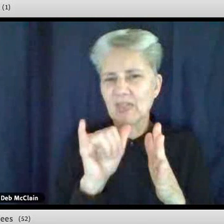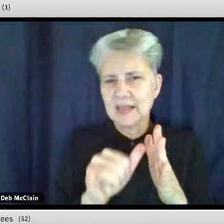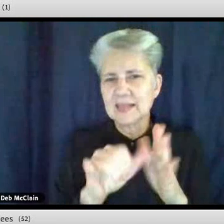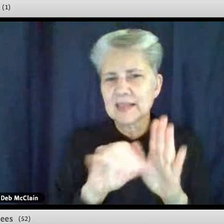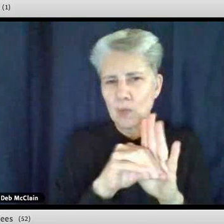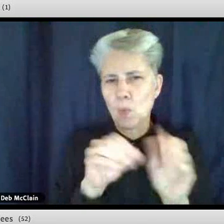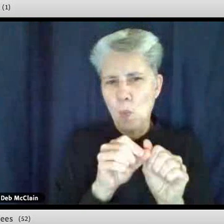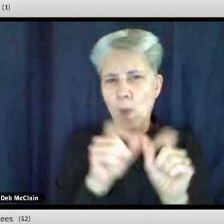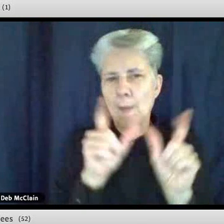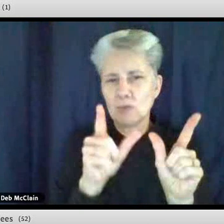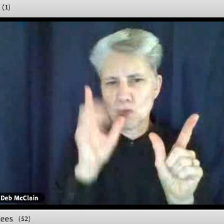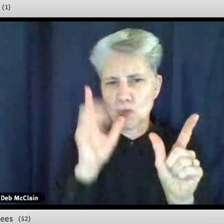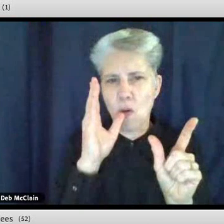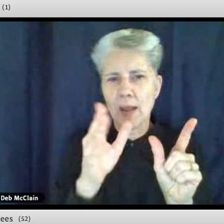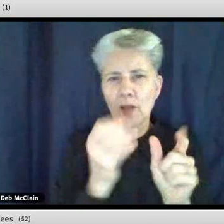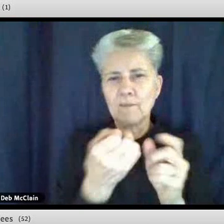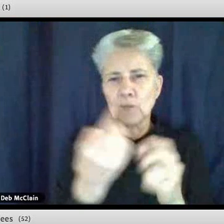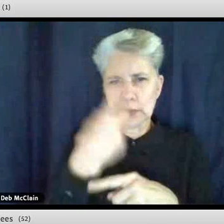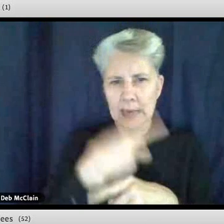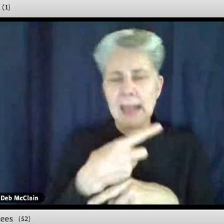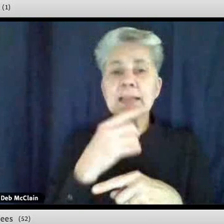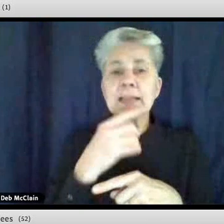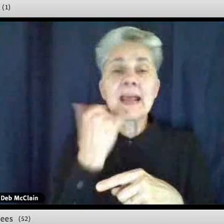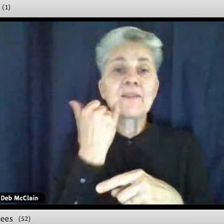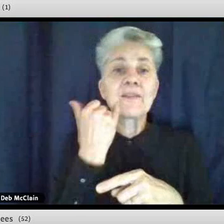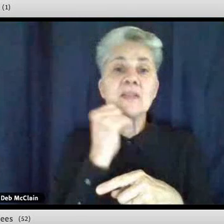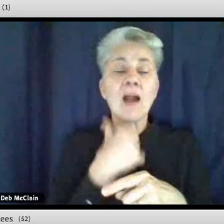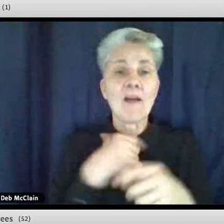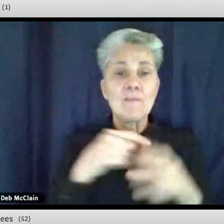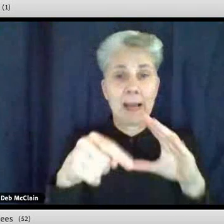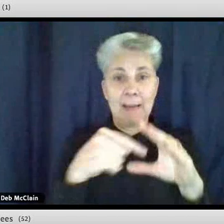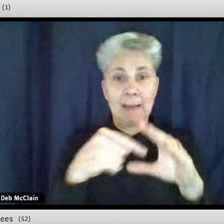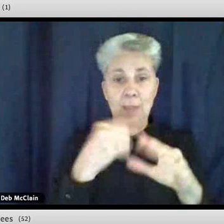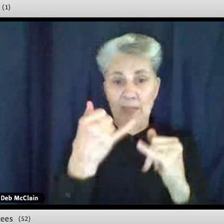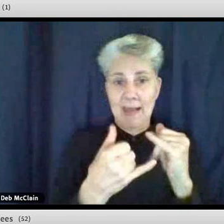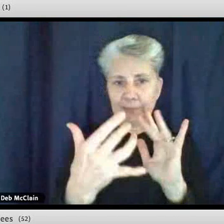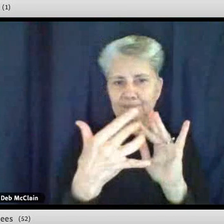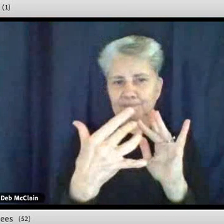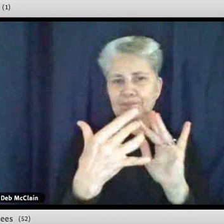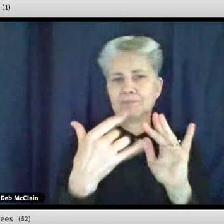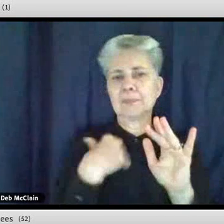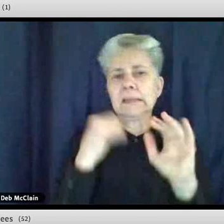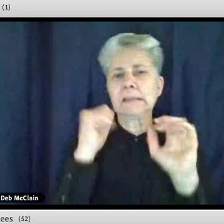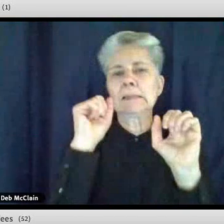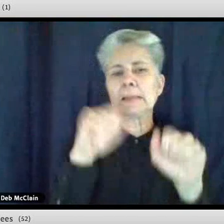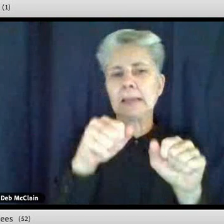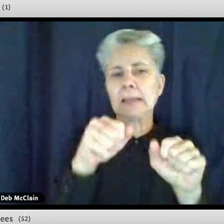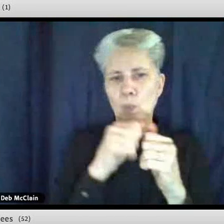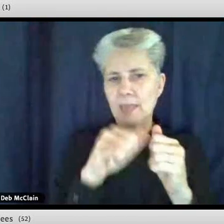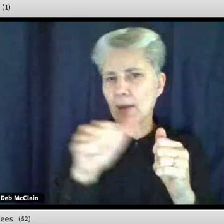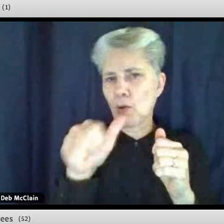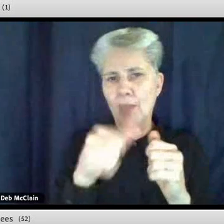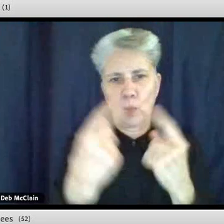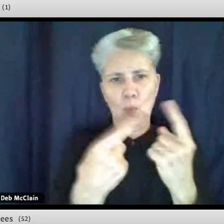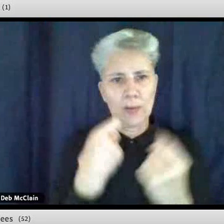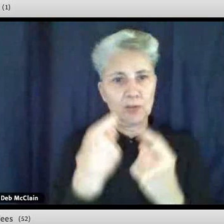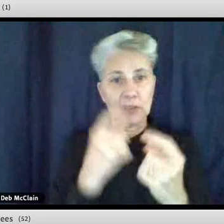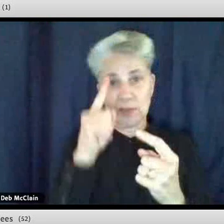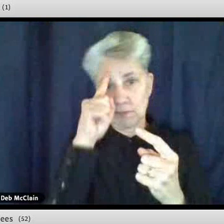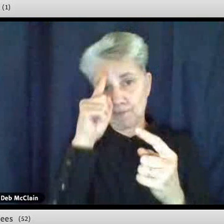of the presentation in a couple of days. If not, I'll have my email at the end, and you can feel free to contact me with that or any other questions you might